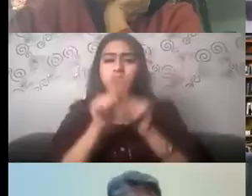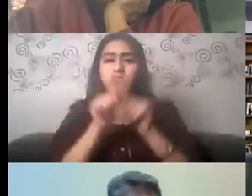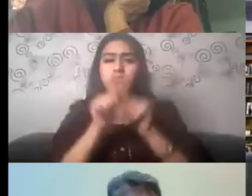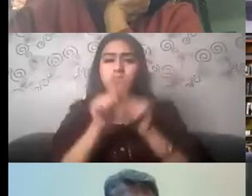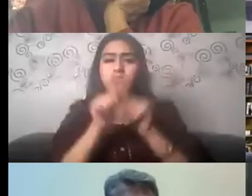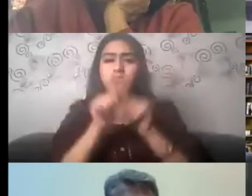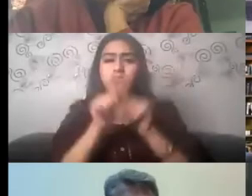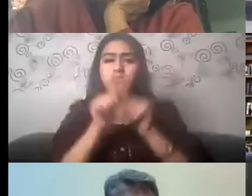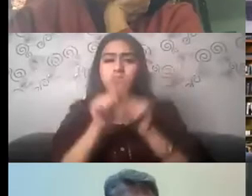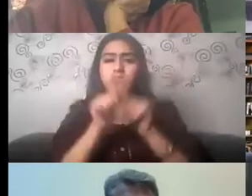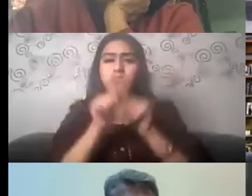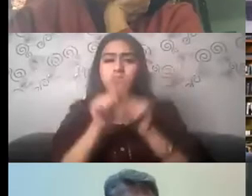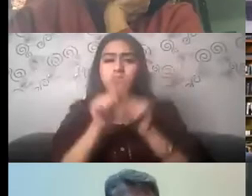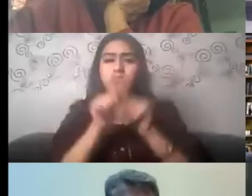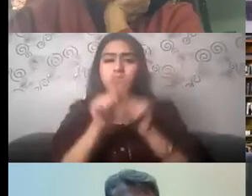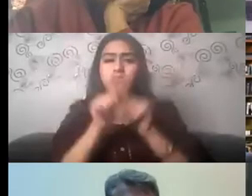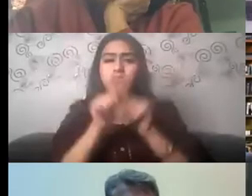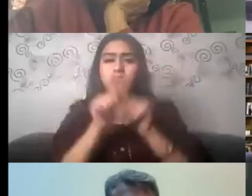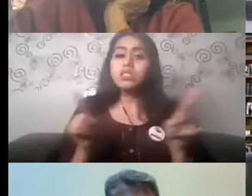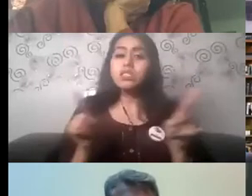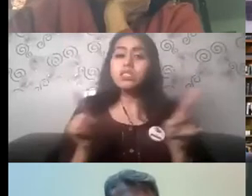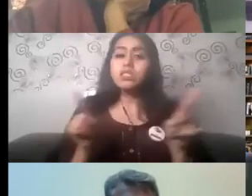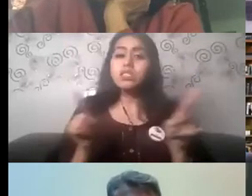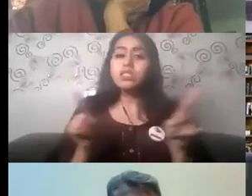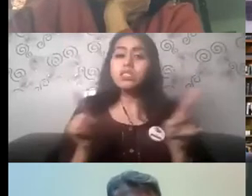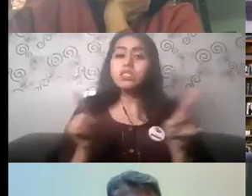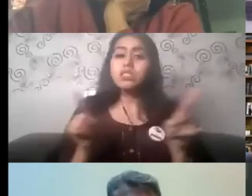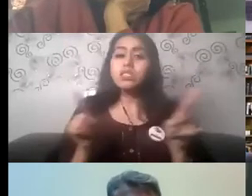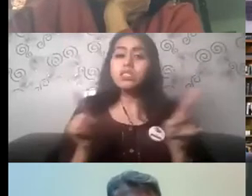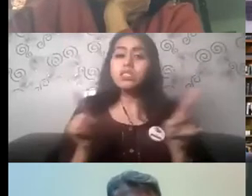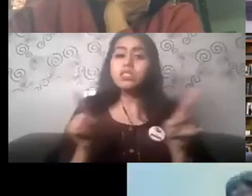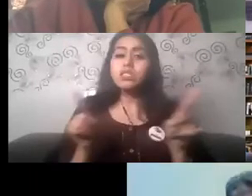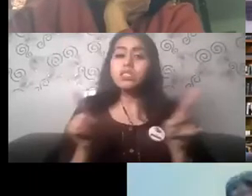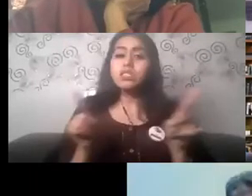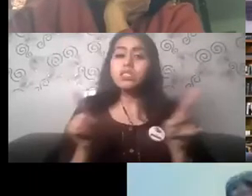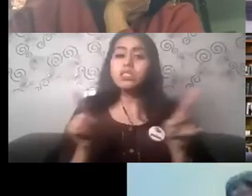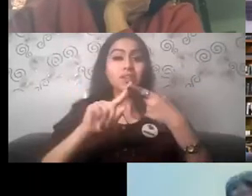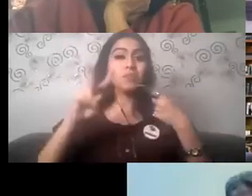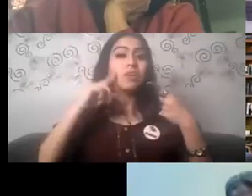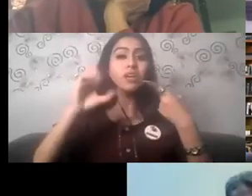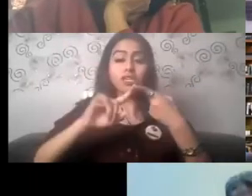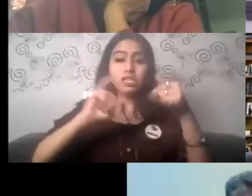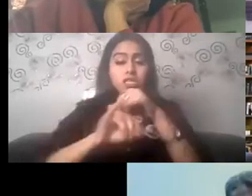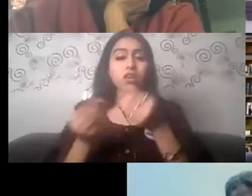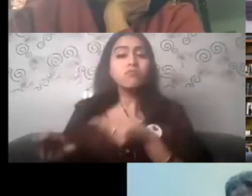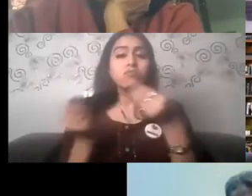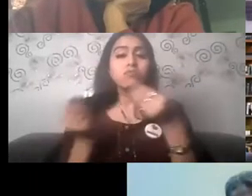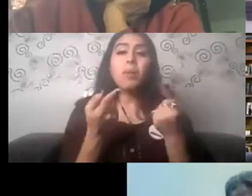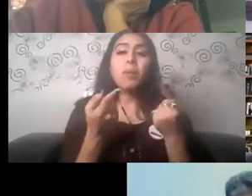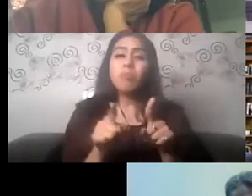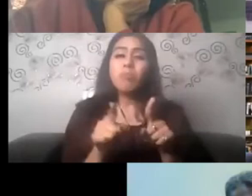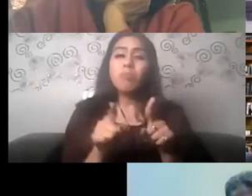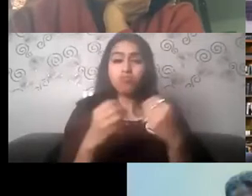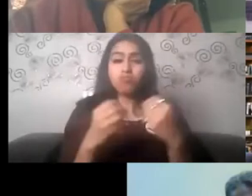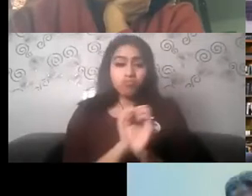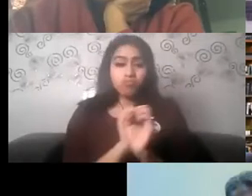with disability, who were doing who were providing assistive devices to people with disability, but employability was not there